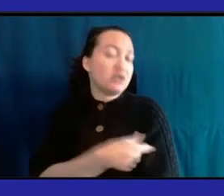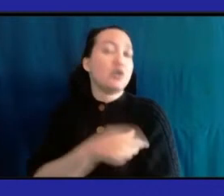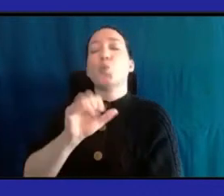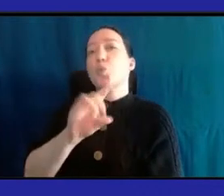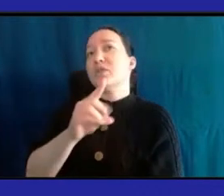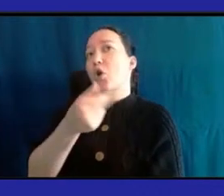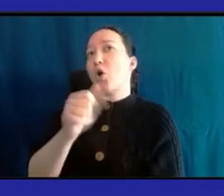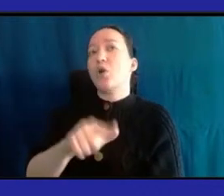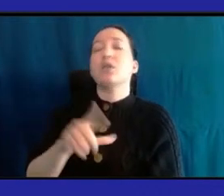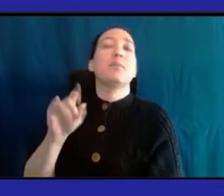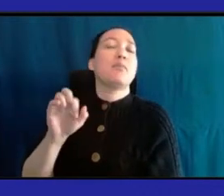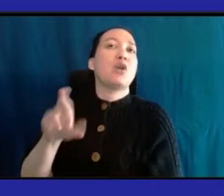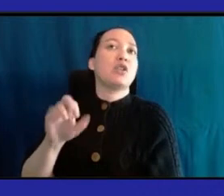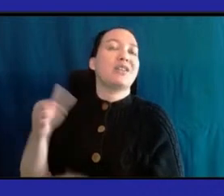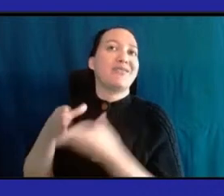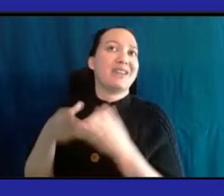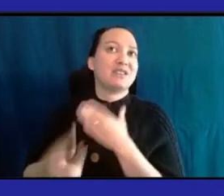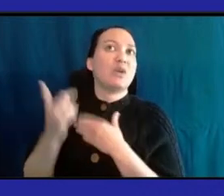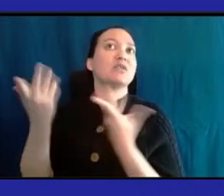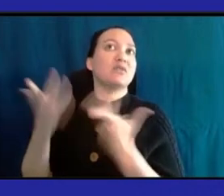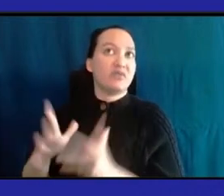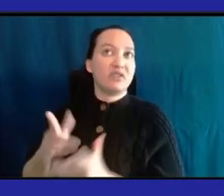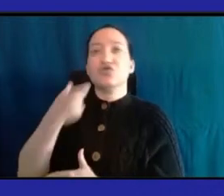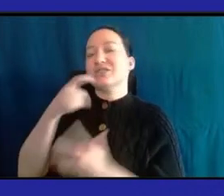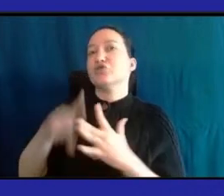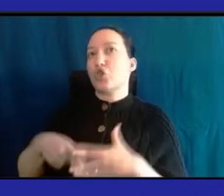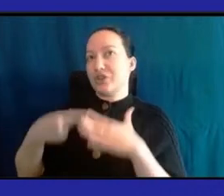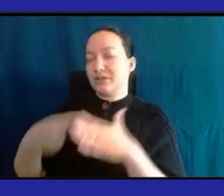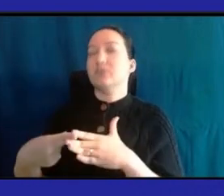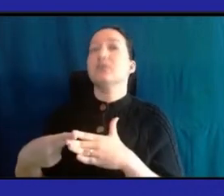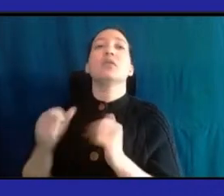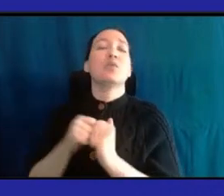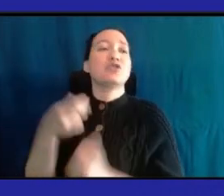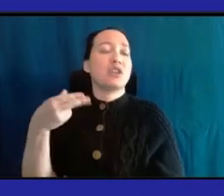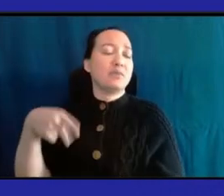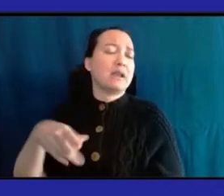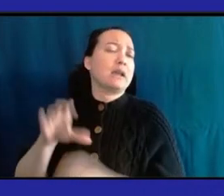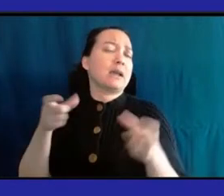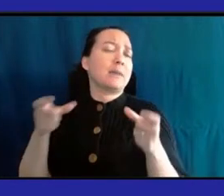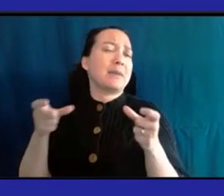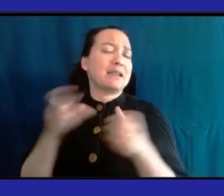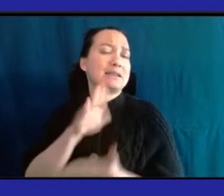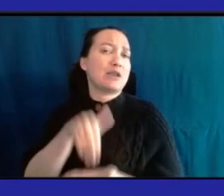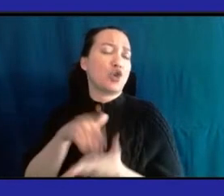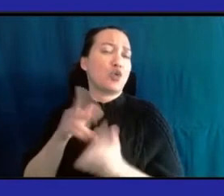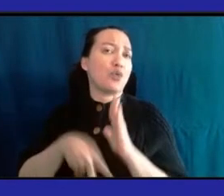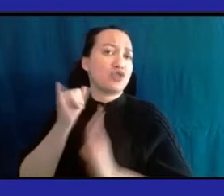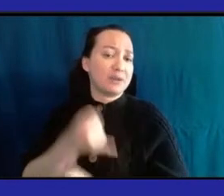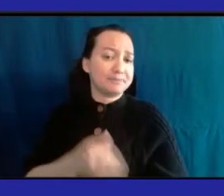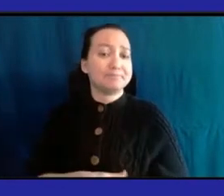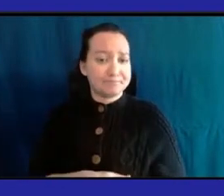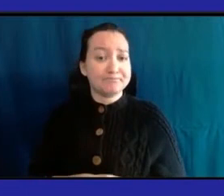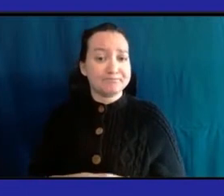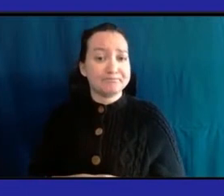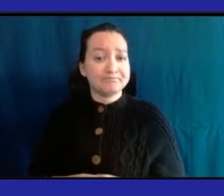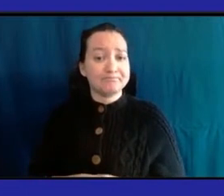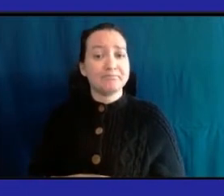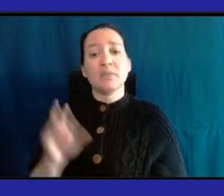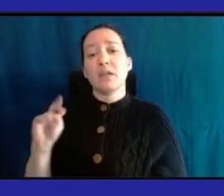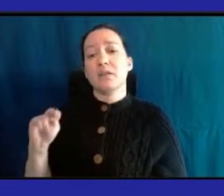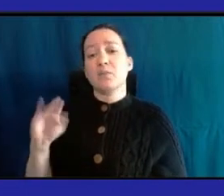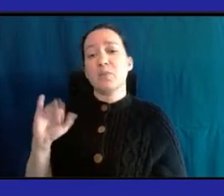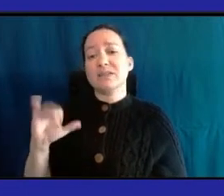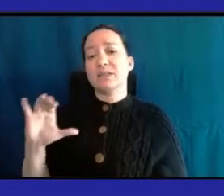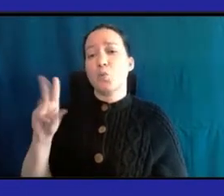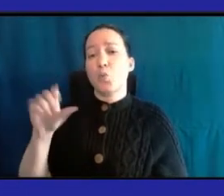Boiler Phase 1 construction project recently started, and the HP Command Center projects is nearing completion. New York City Woodhull